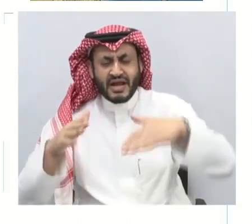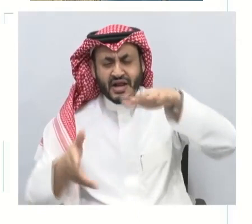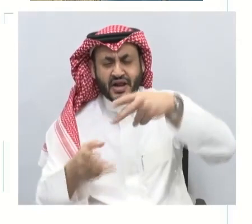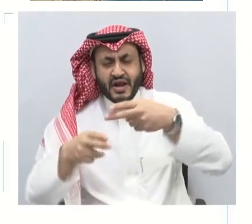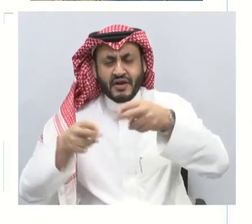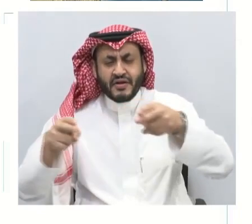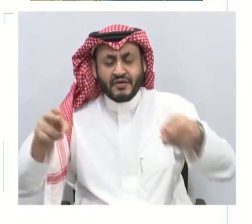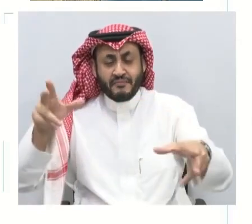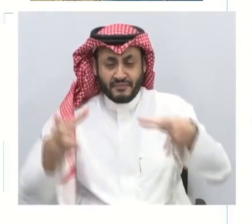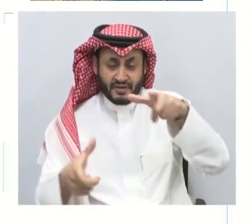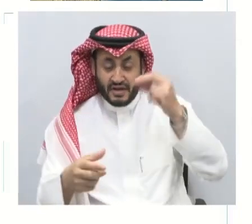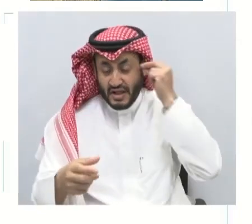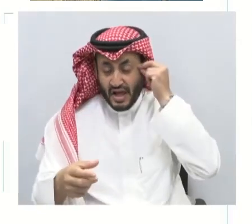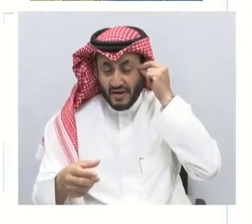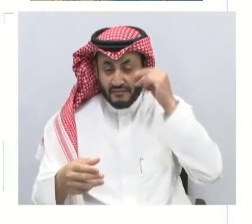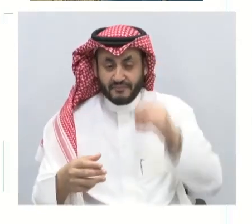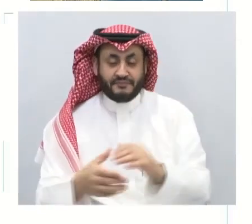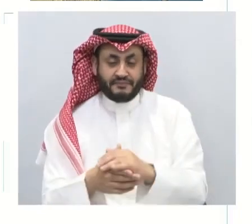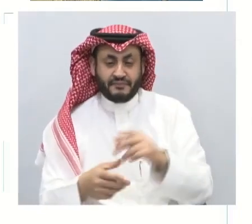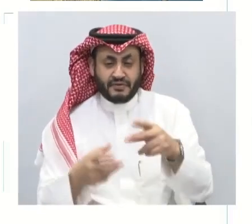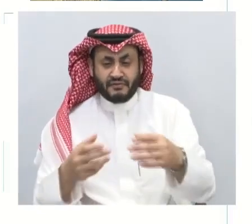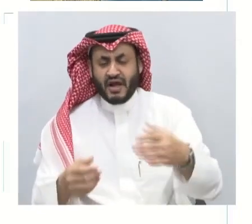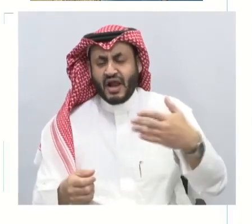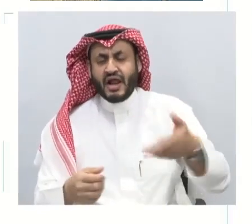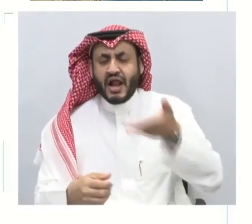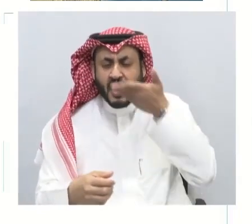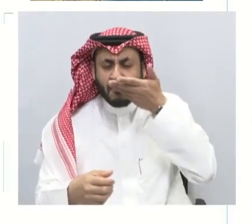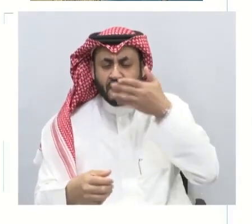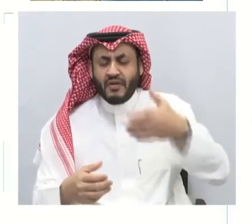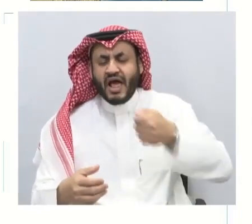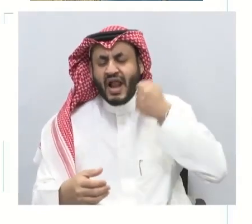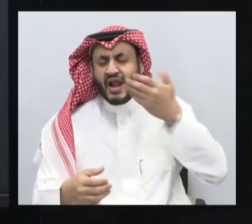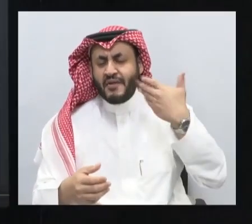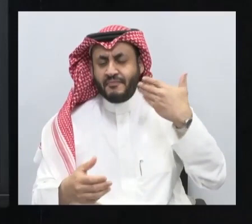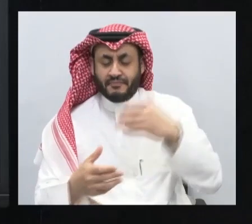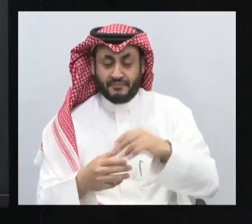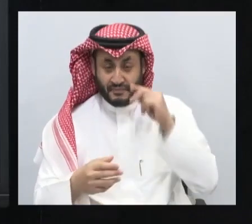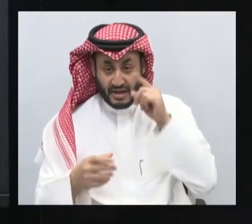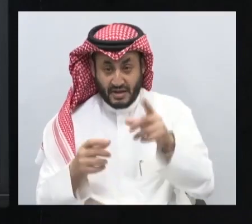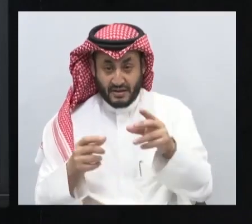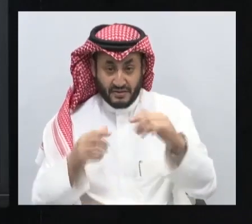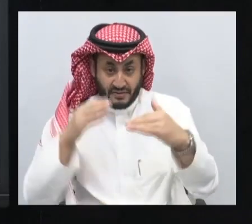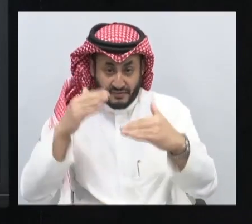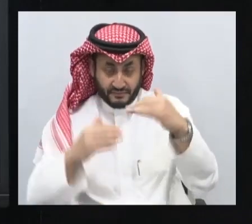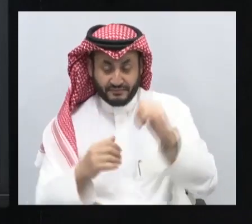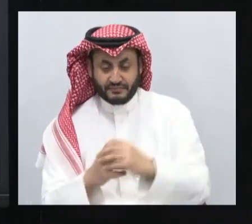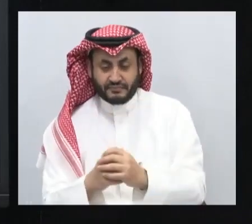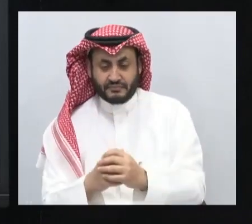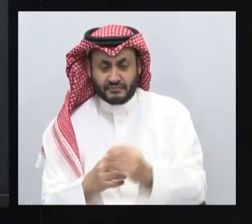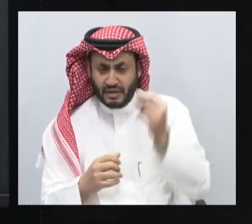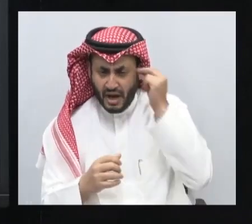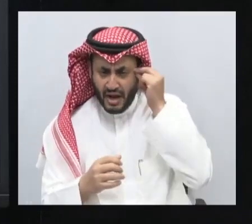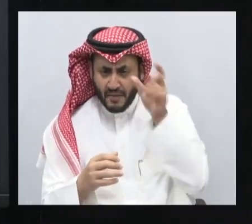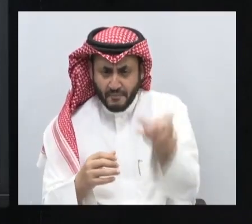to predict whether it will be wet or dry. Okay, the people who are specialized in the